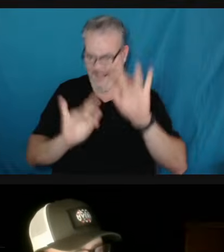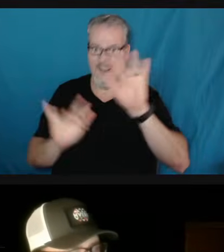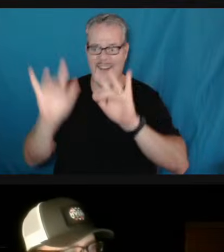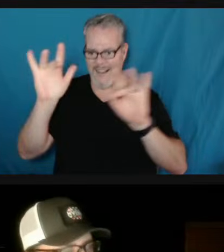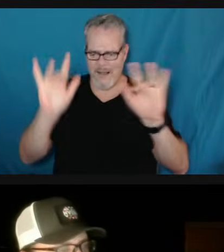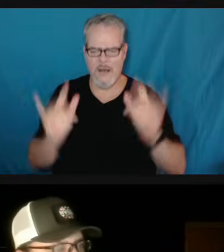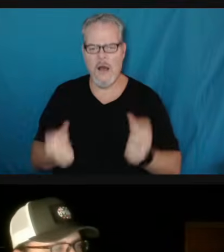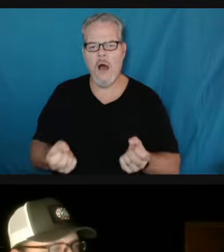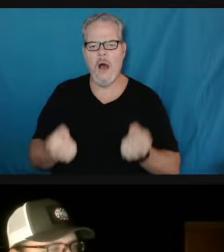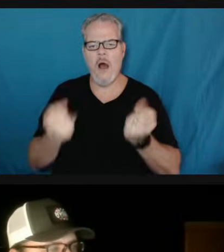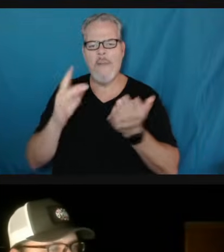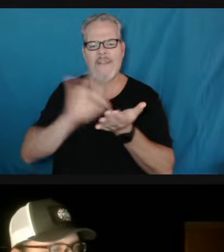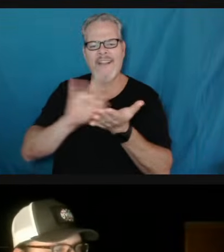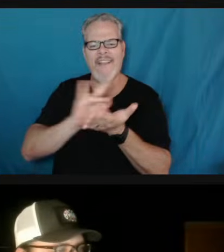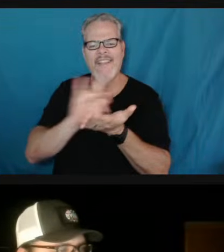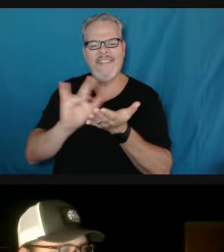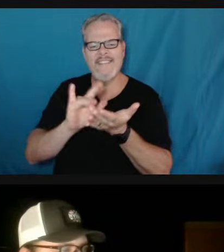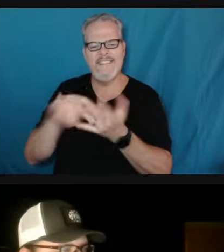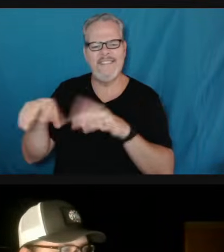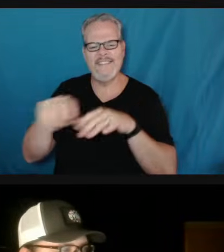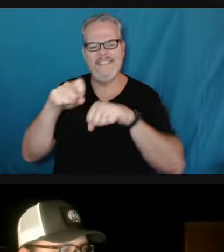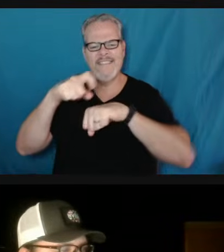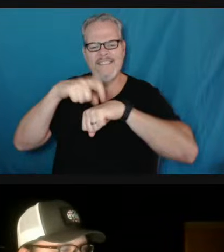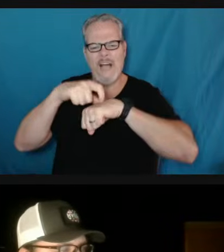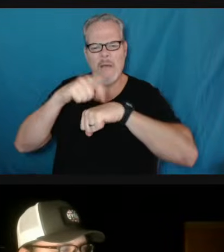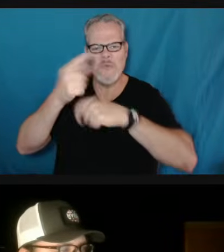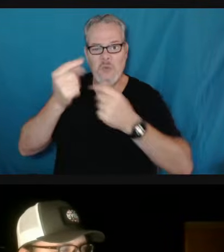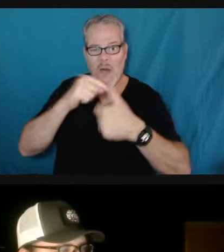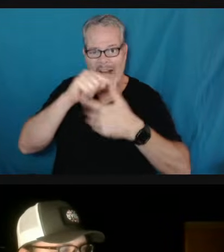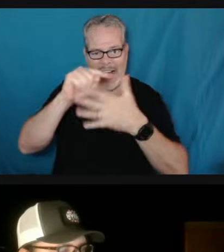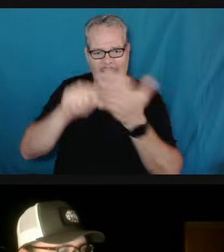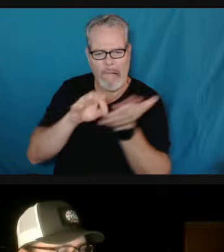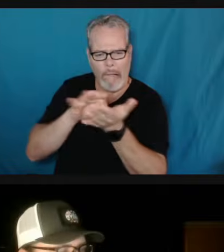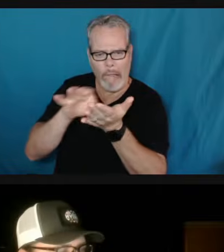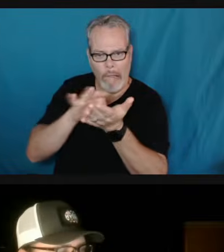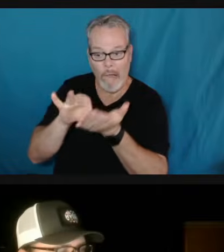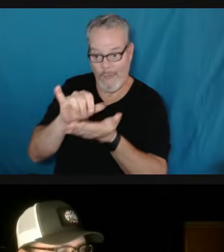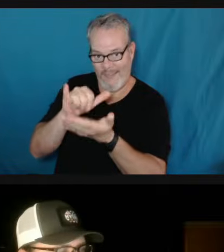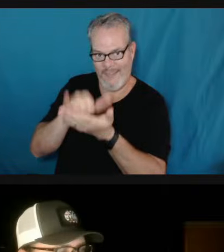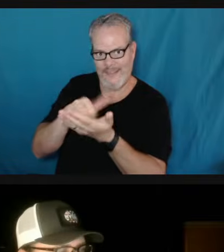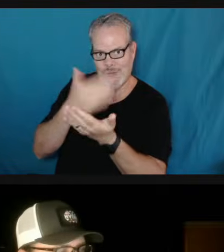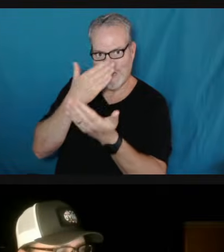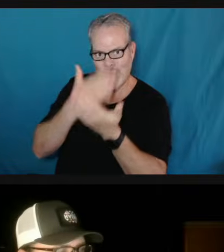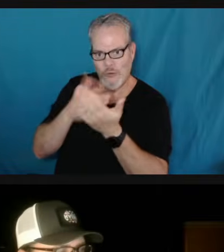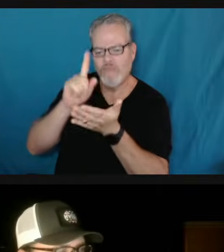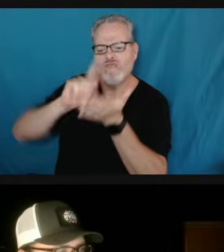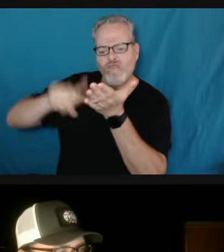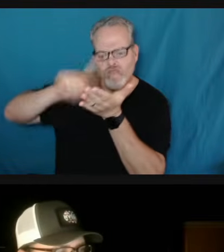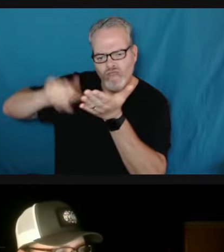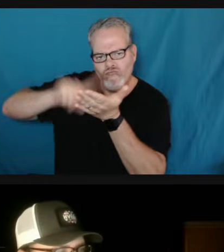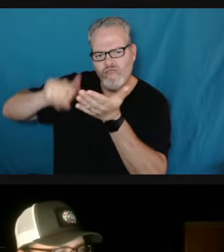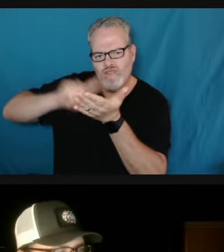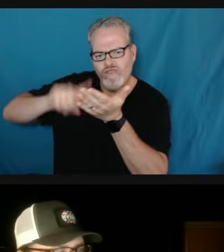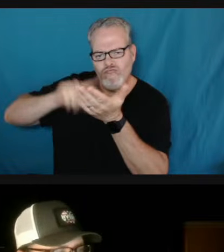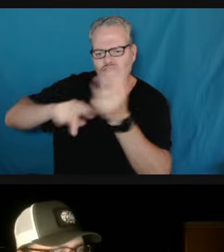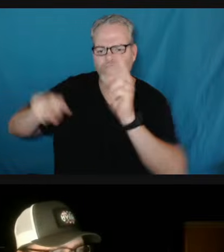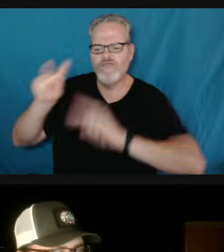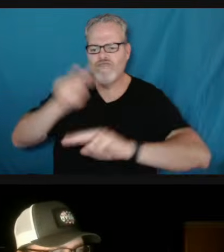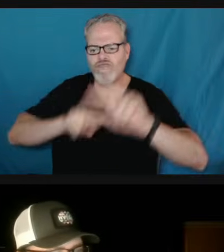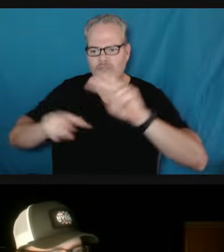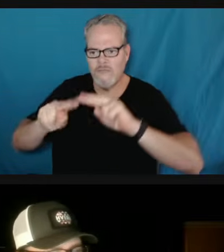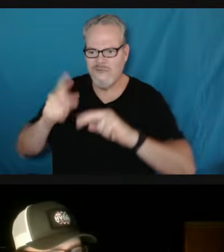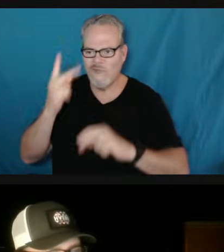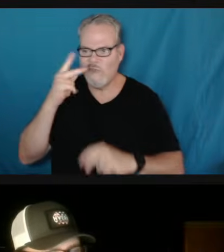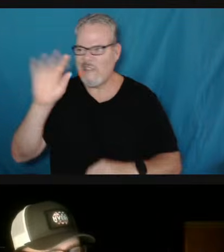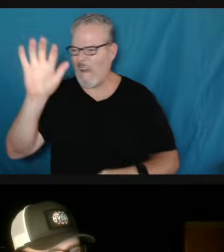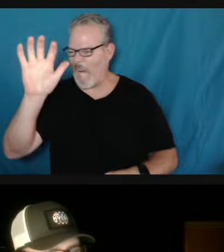want, let this be a case study for you right here. So all this extra stuff plotted on a map,